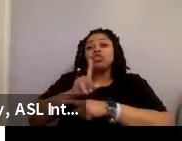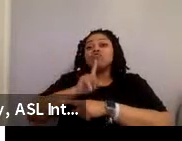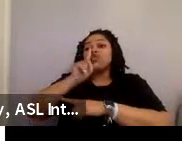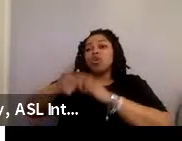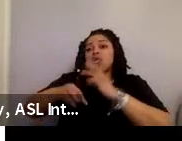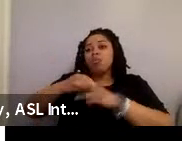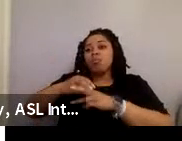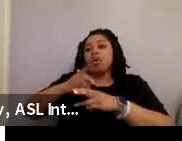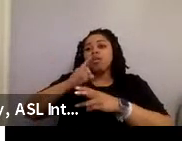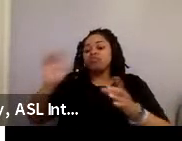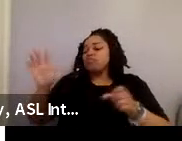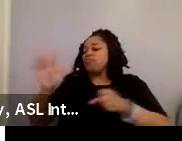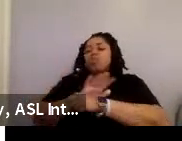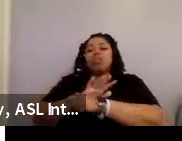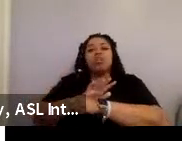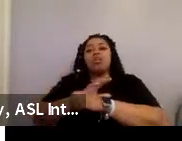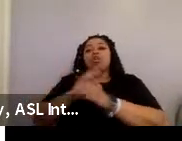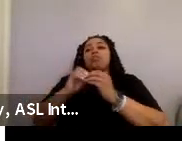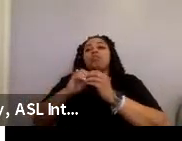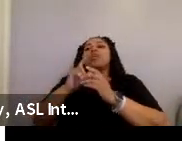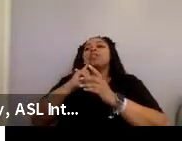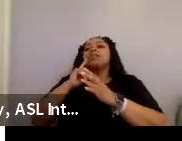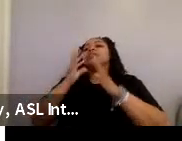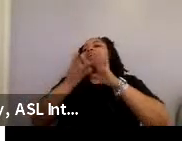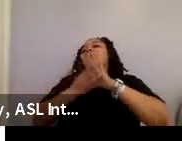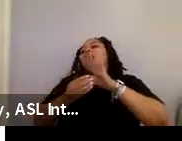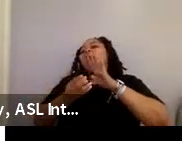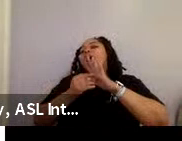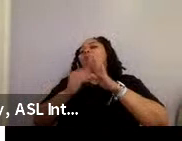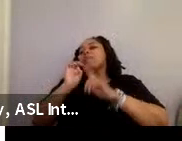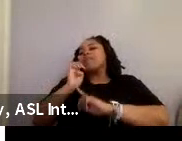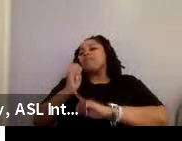world entirely with a simulated environment.